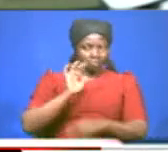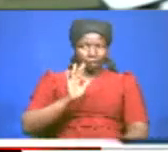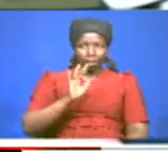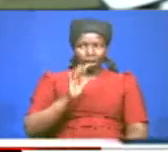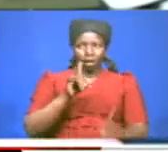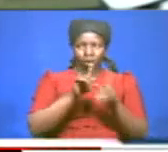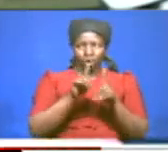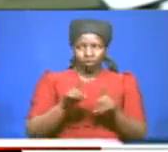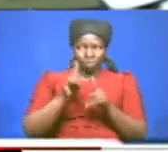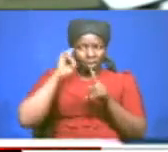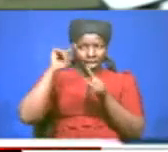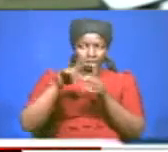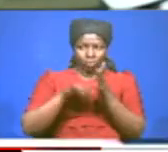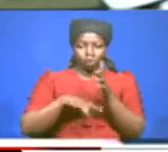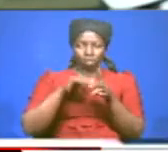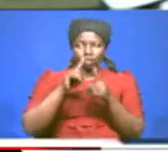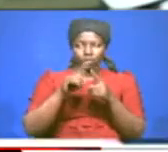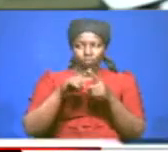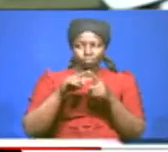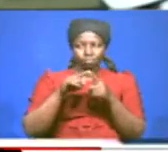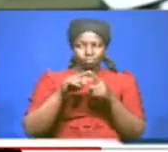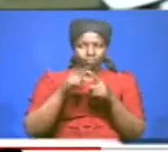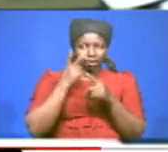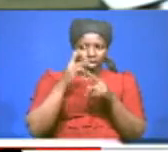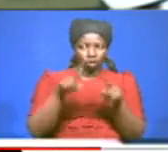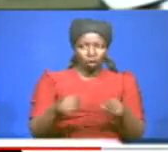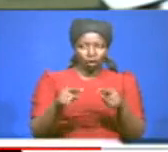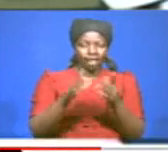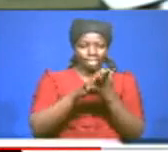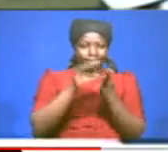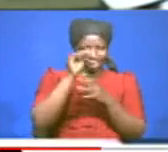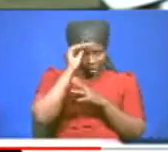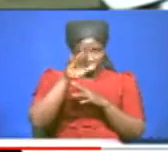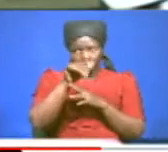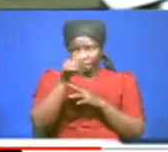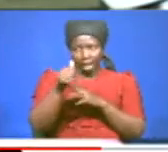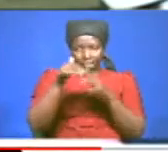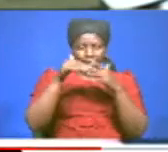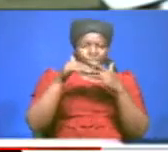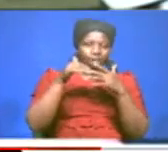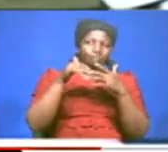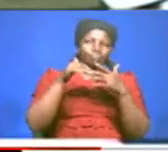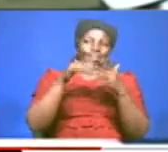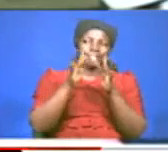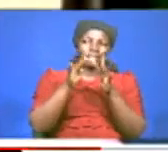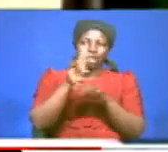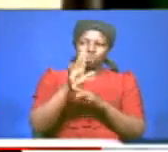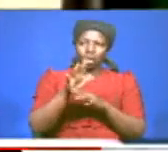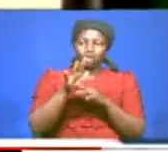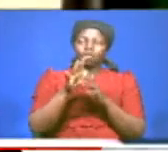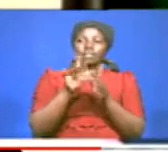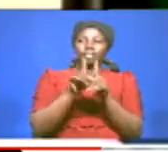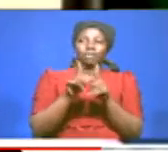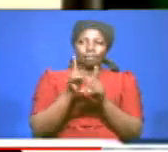into conferences and also learning platforms with other bloggers in different niches and to also learn about what they're